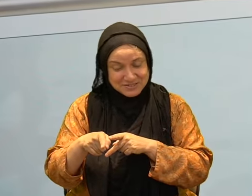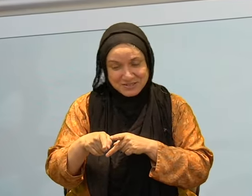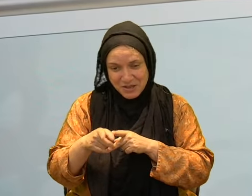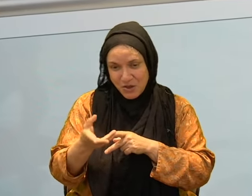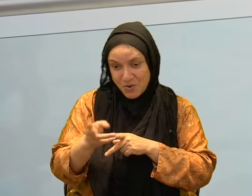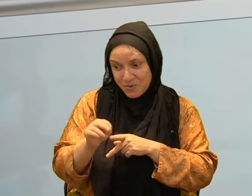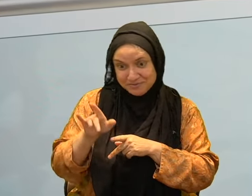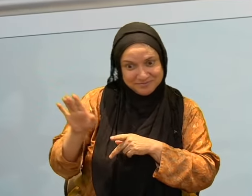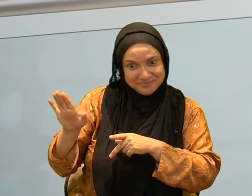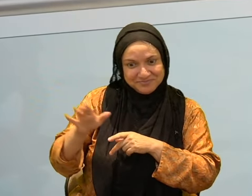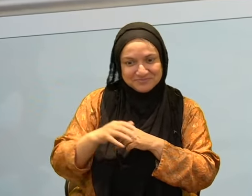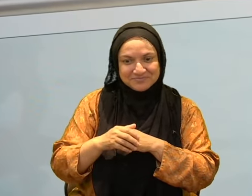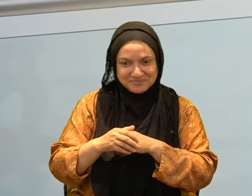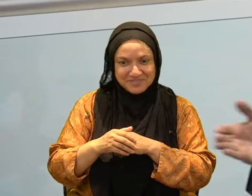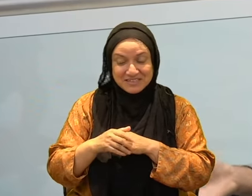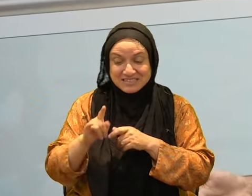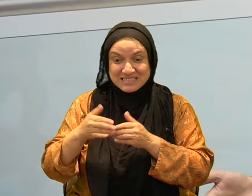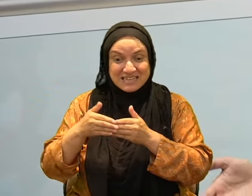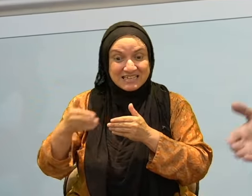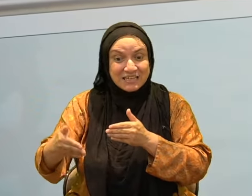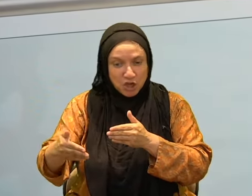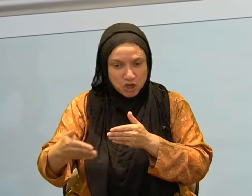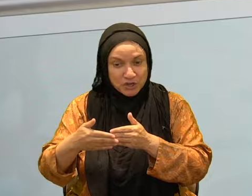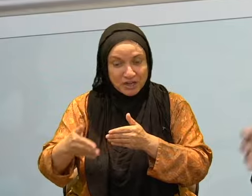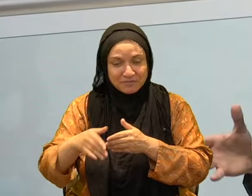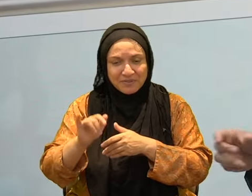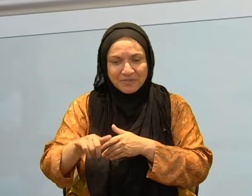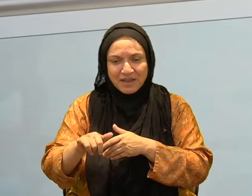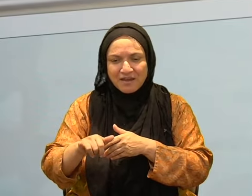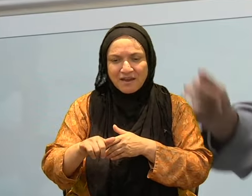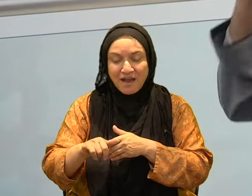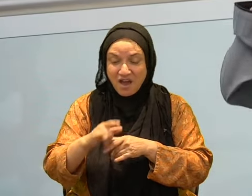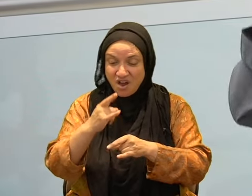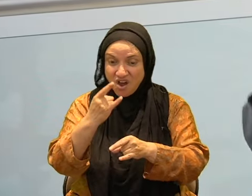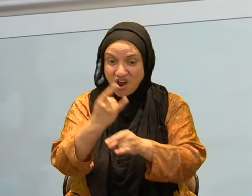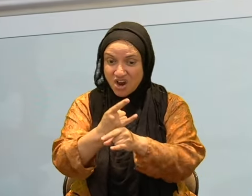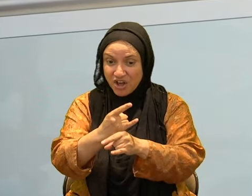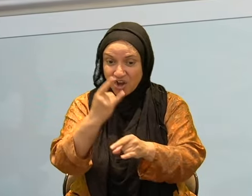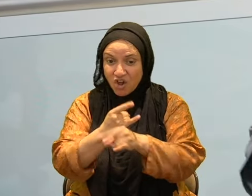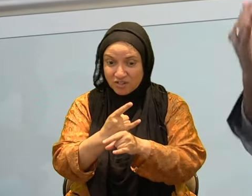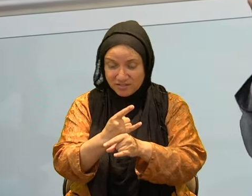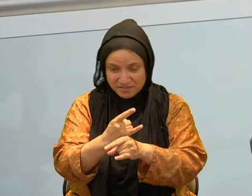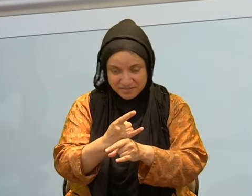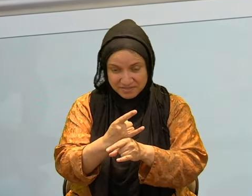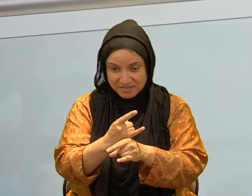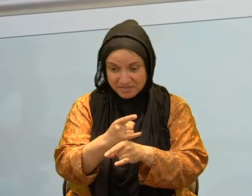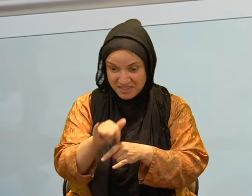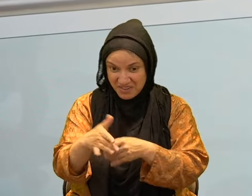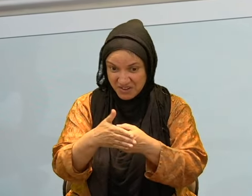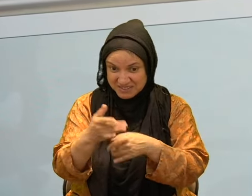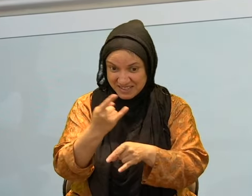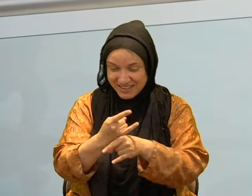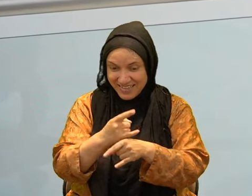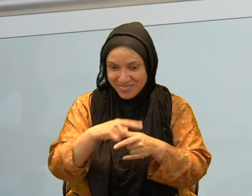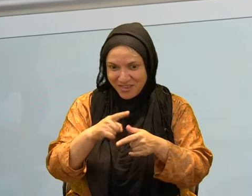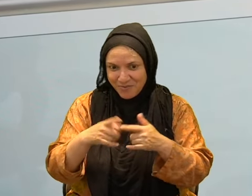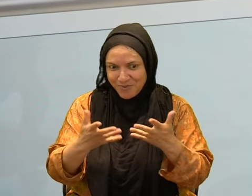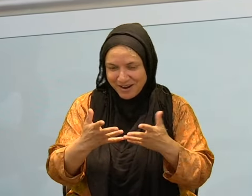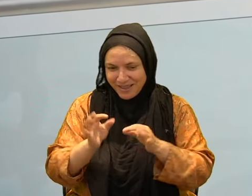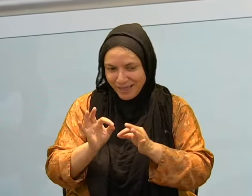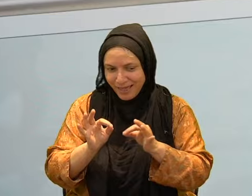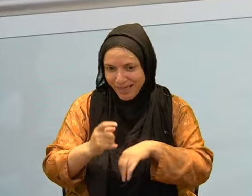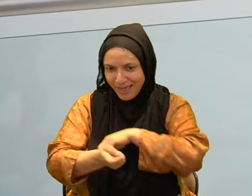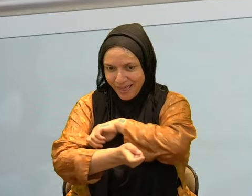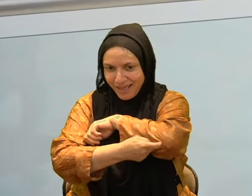only a matter of time. Why are you going to bring in lottery? I mean, once you do that, boom, the next step is there, right? So who's going to stop